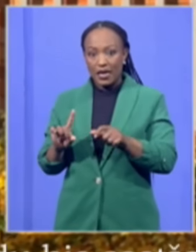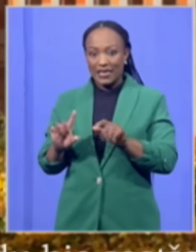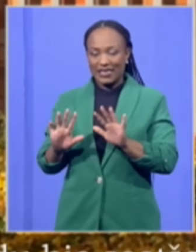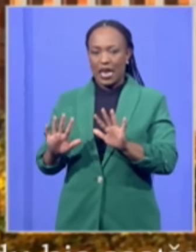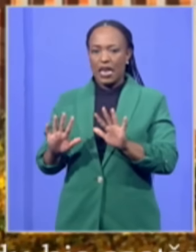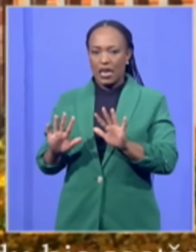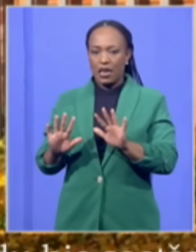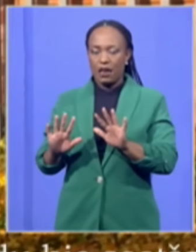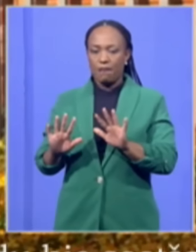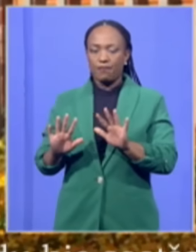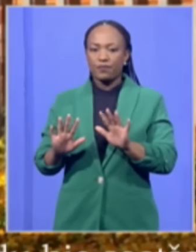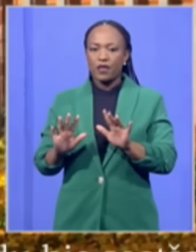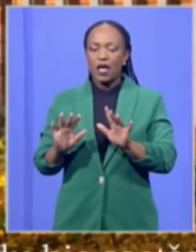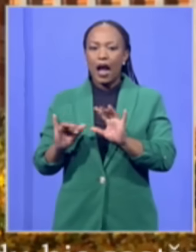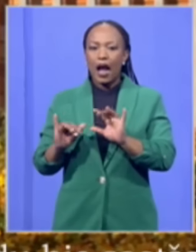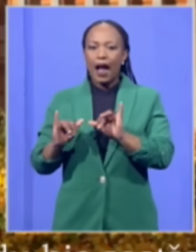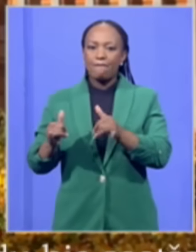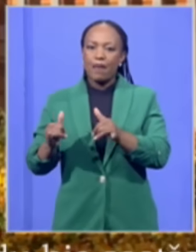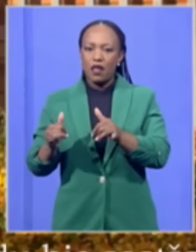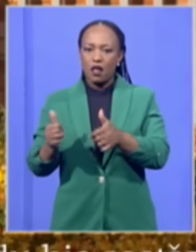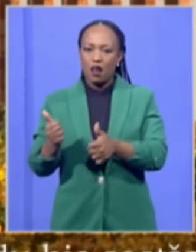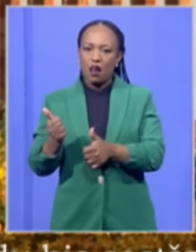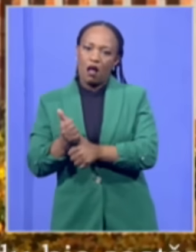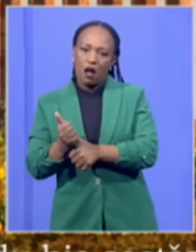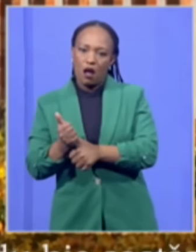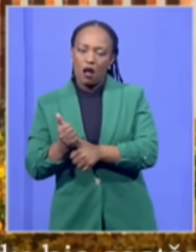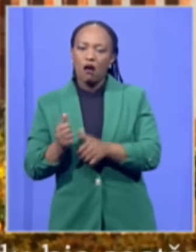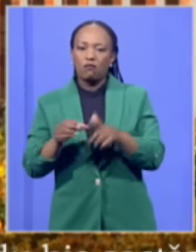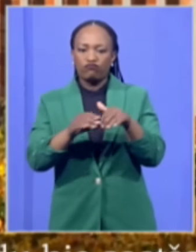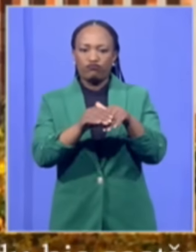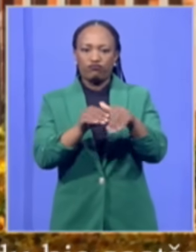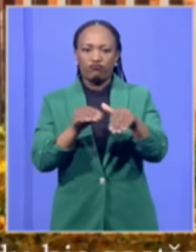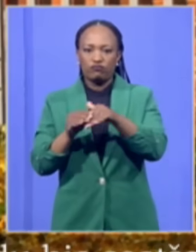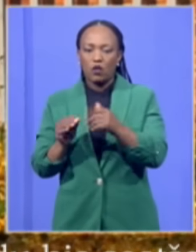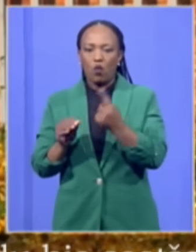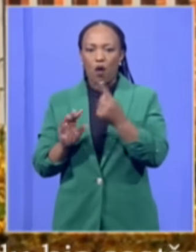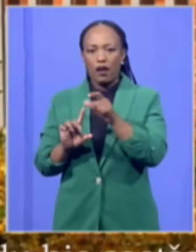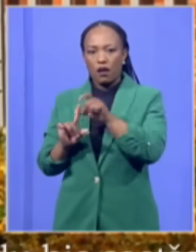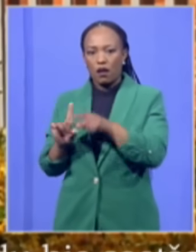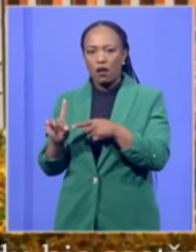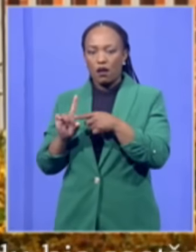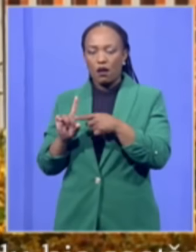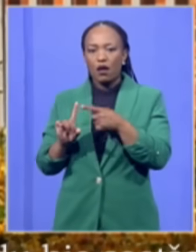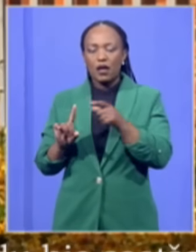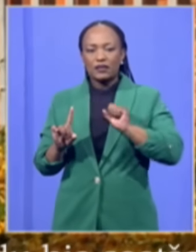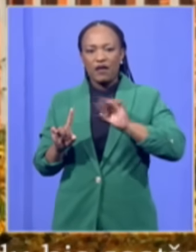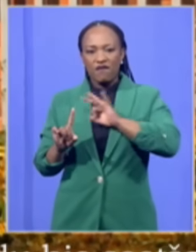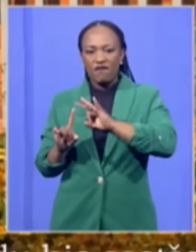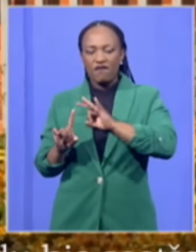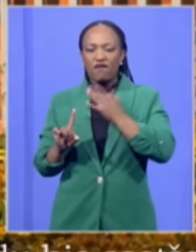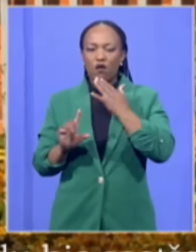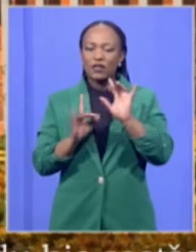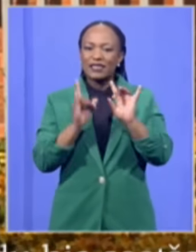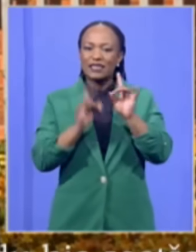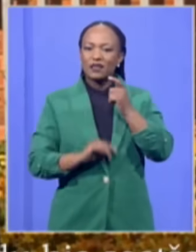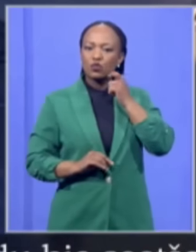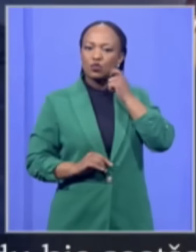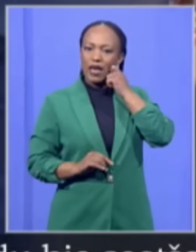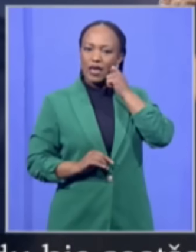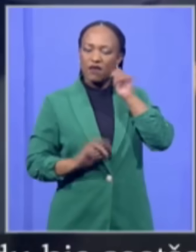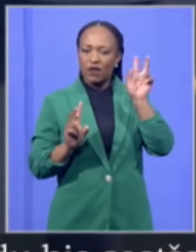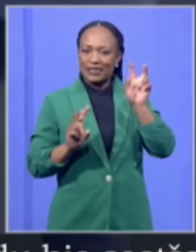were subcontractors, so they were released, and one was charged, of which it was the employee of the city of Tshwane, the